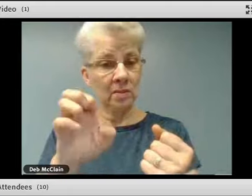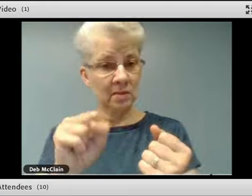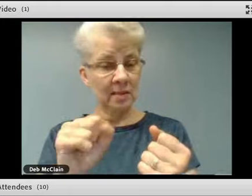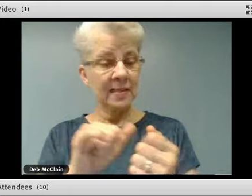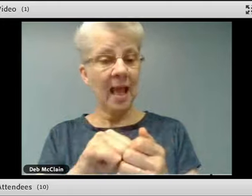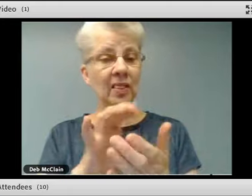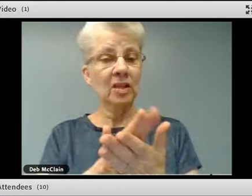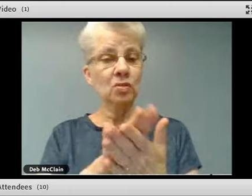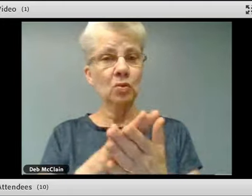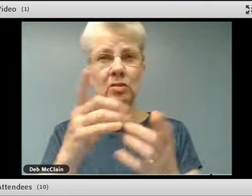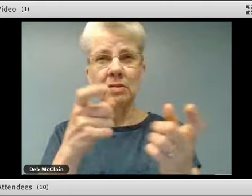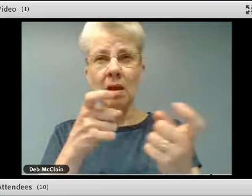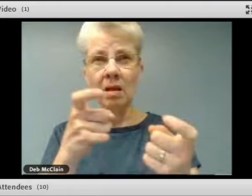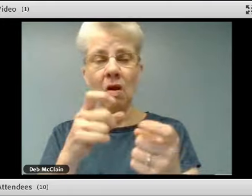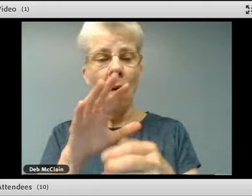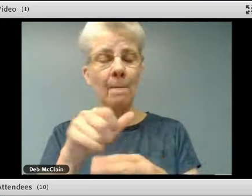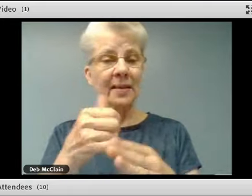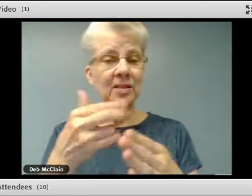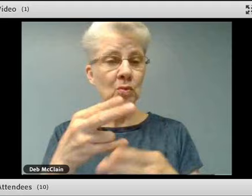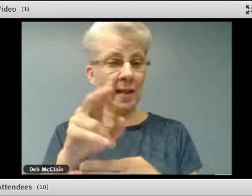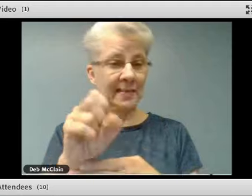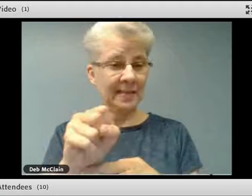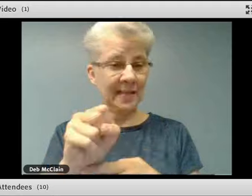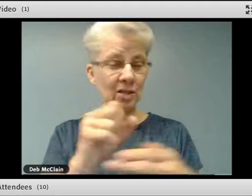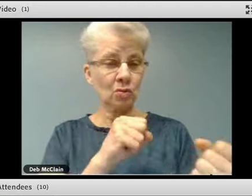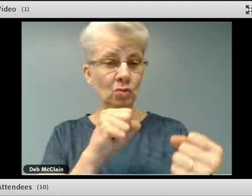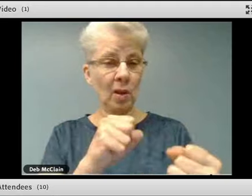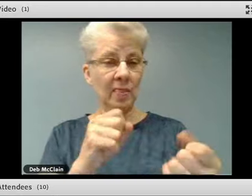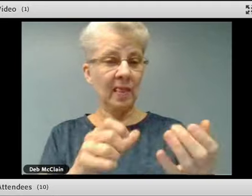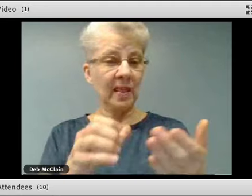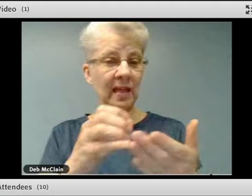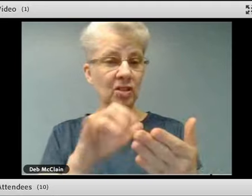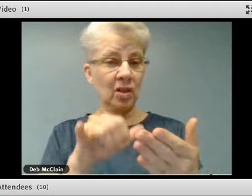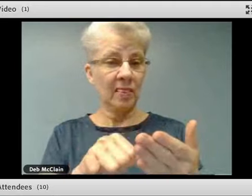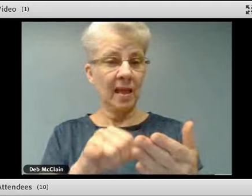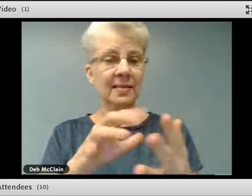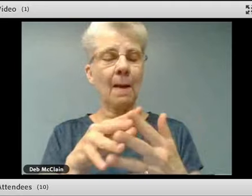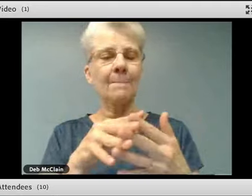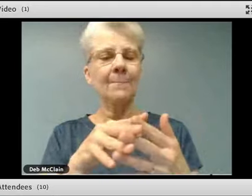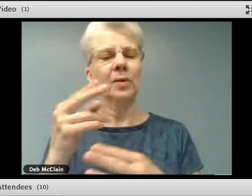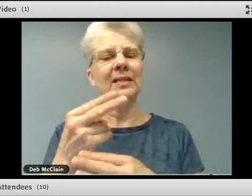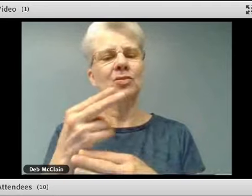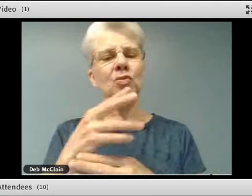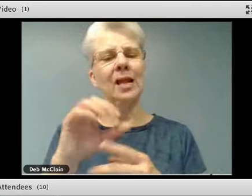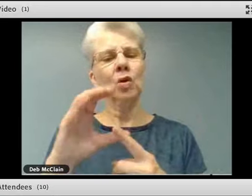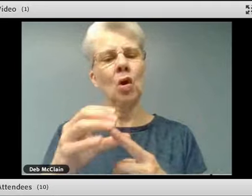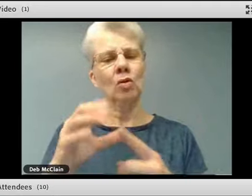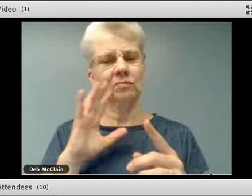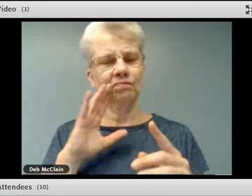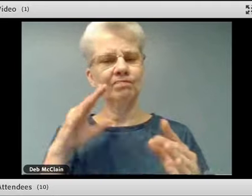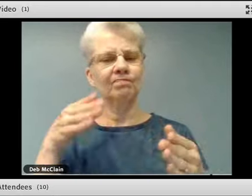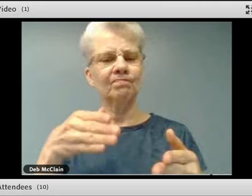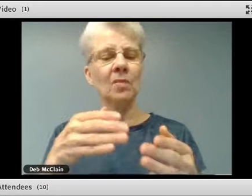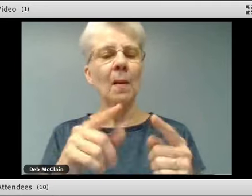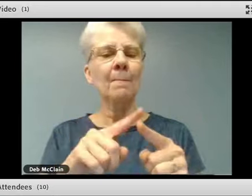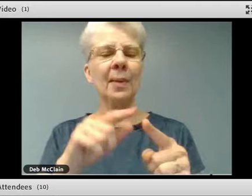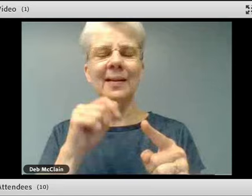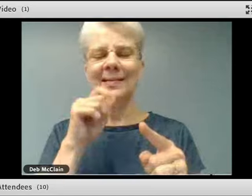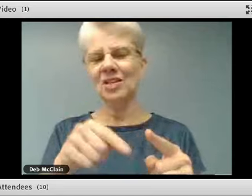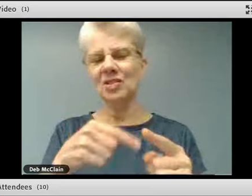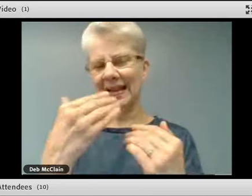that they pull from are all based in the United States, the strength of the collections is American history and culture. But it's definitely not